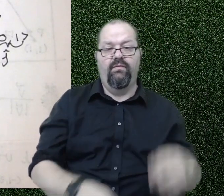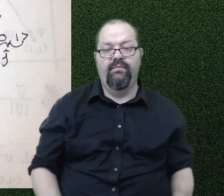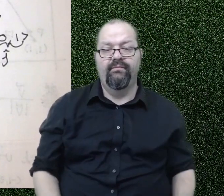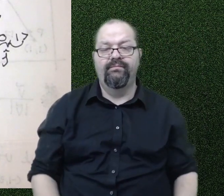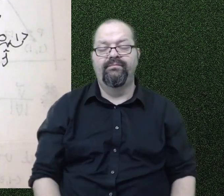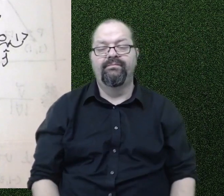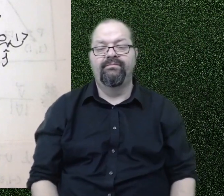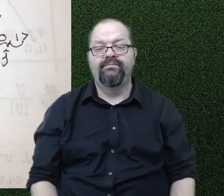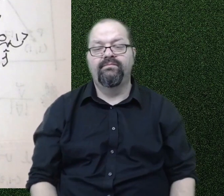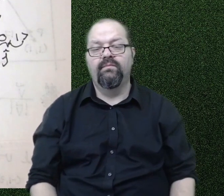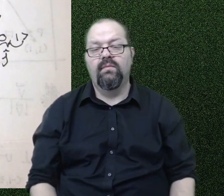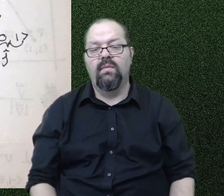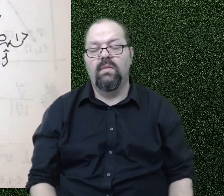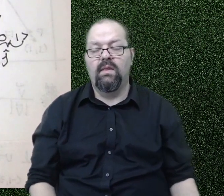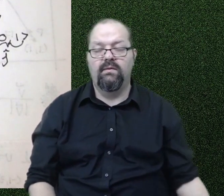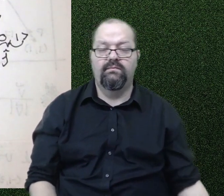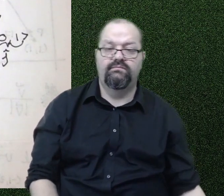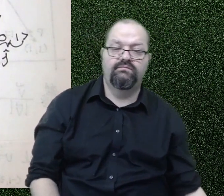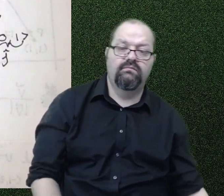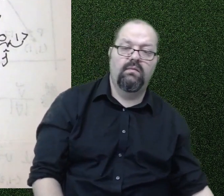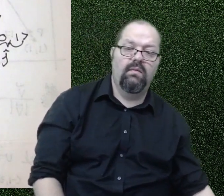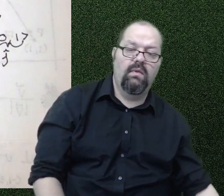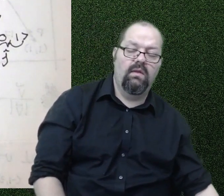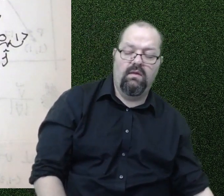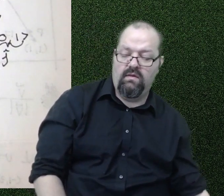go up 4.